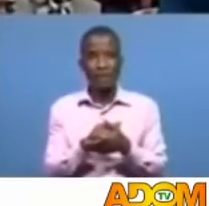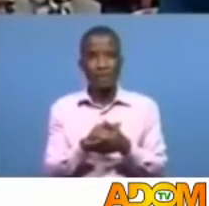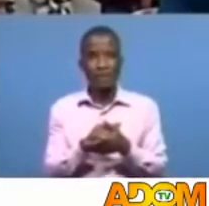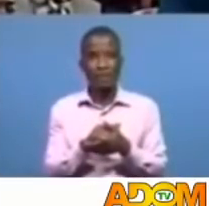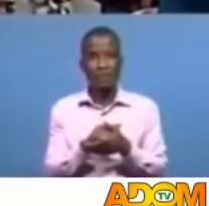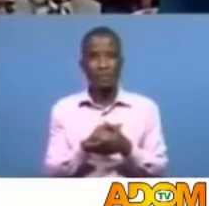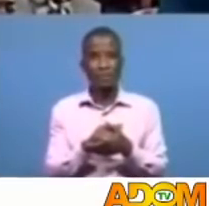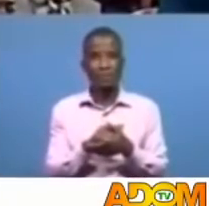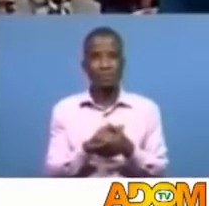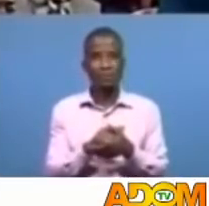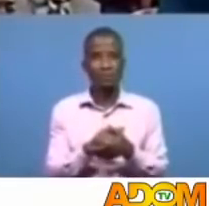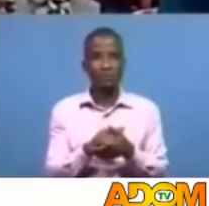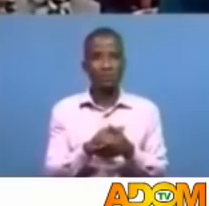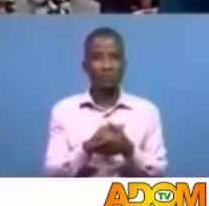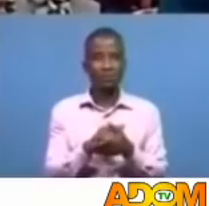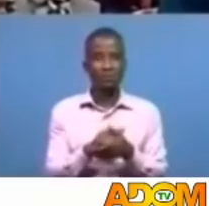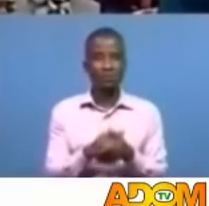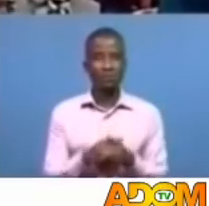that